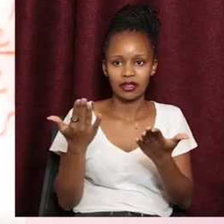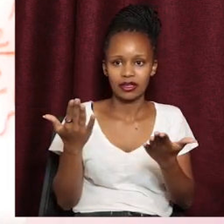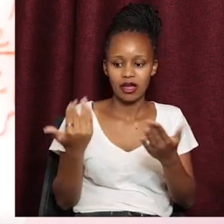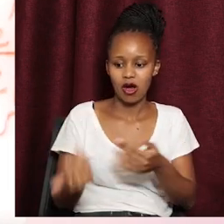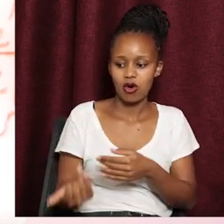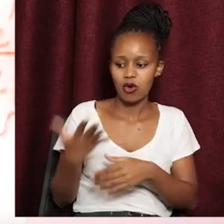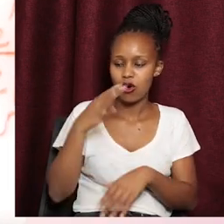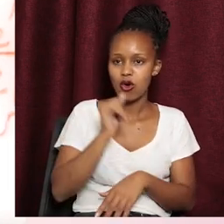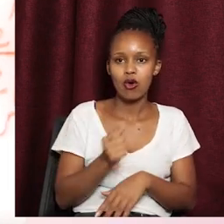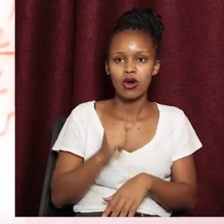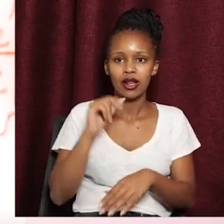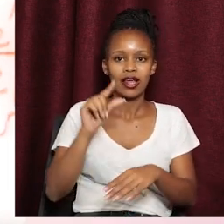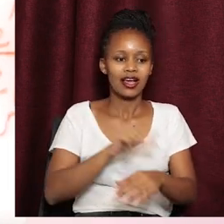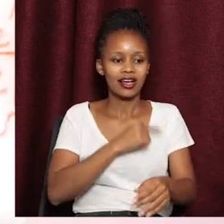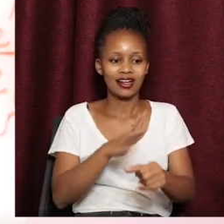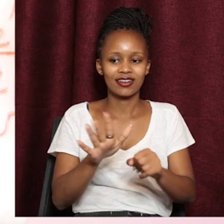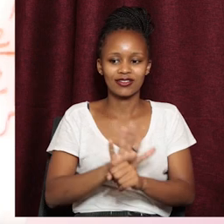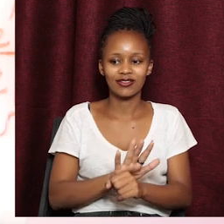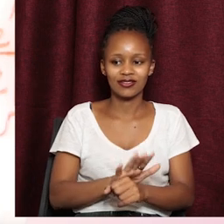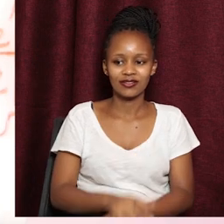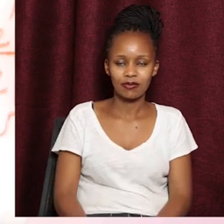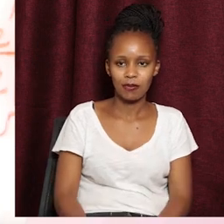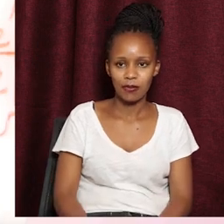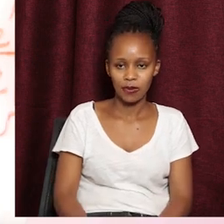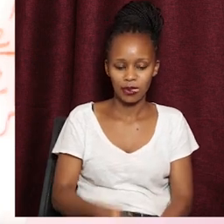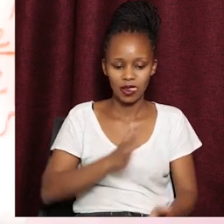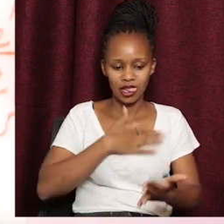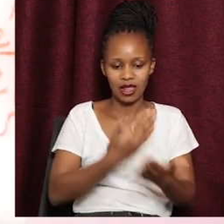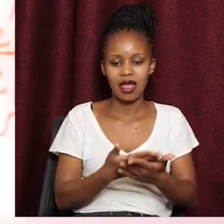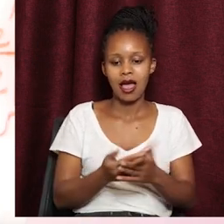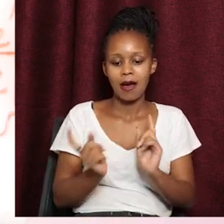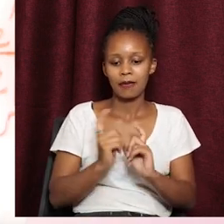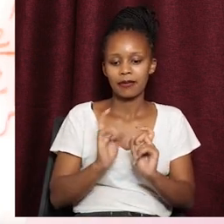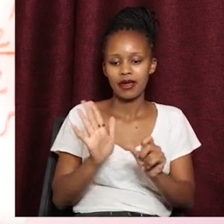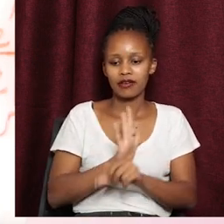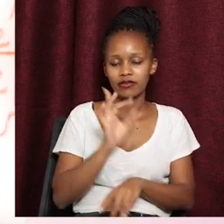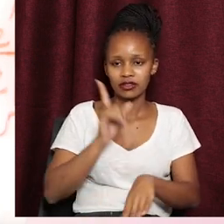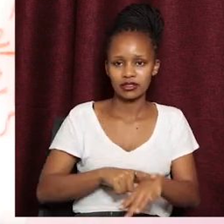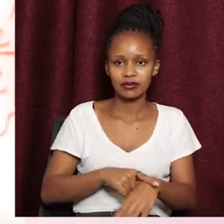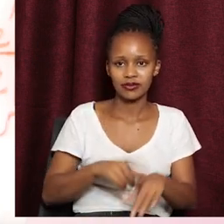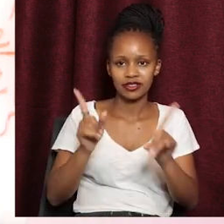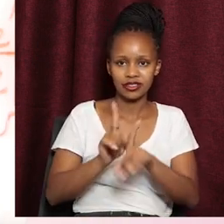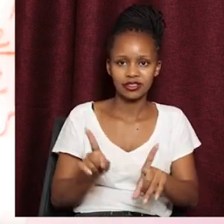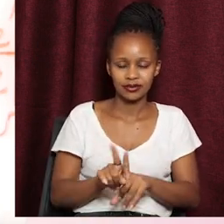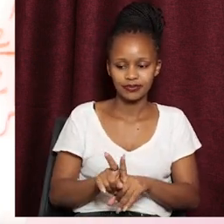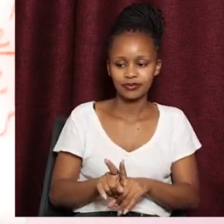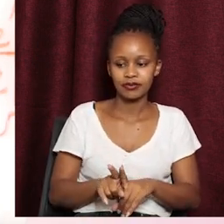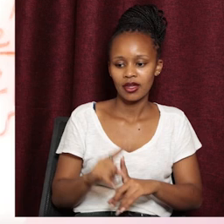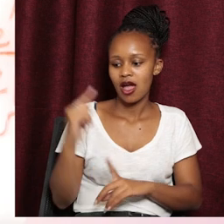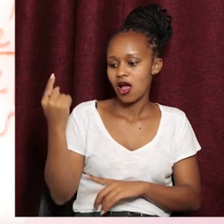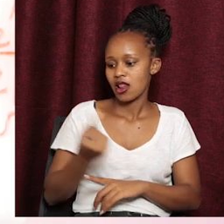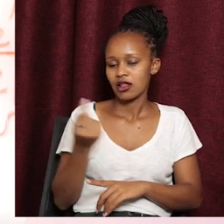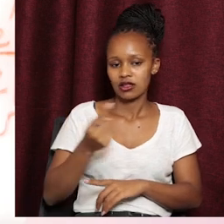graciously. Because the most painful moment and the most painful loneliness is when you are